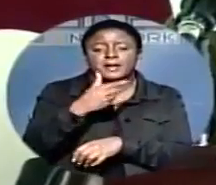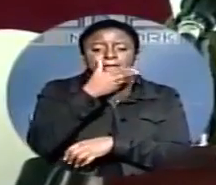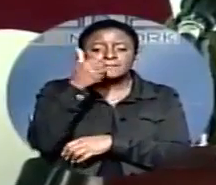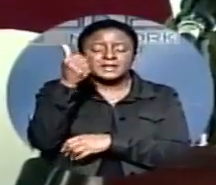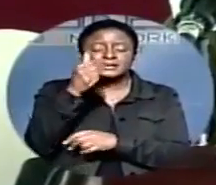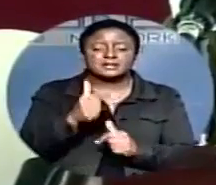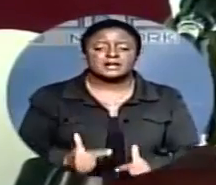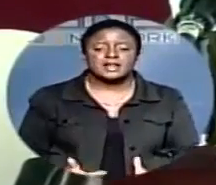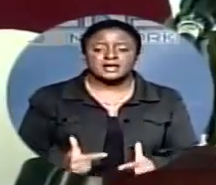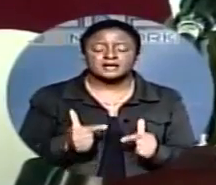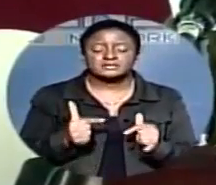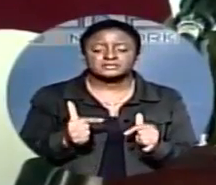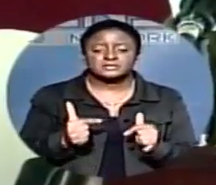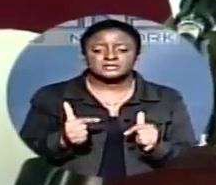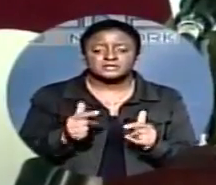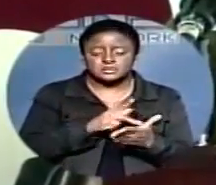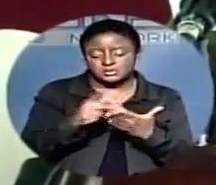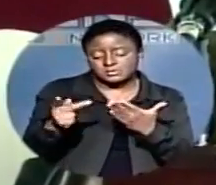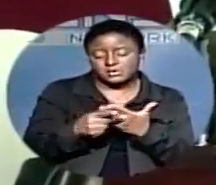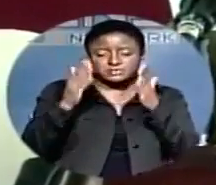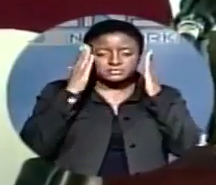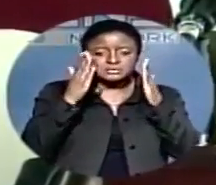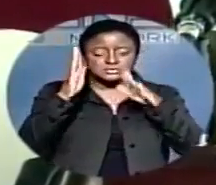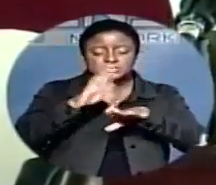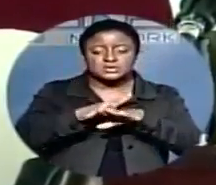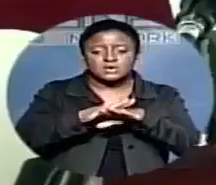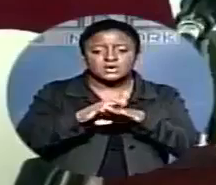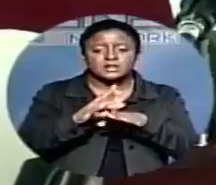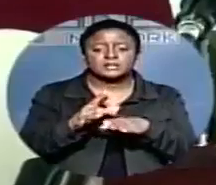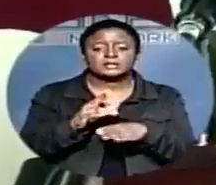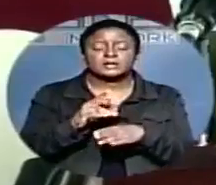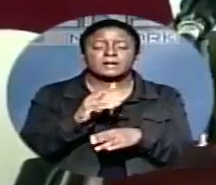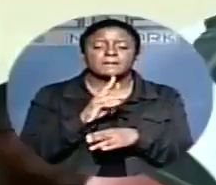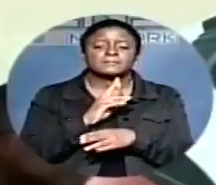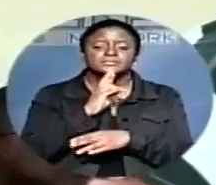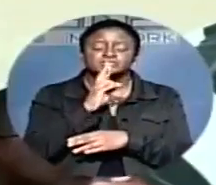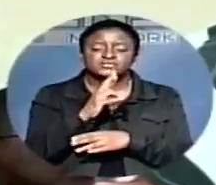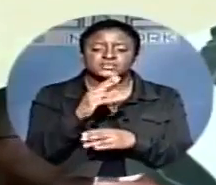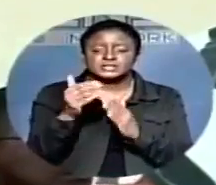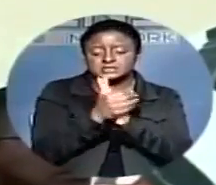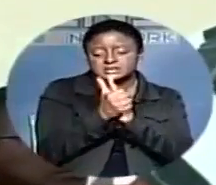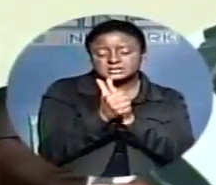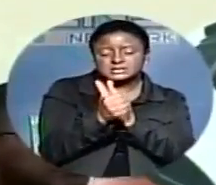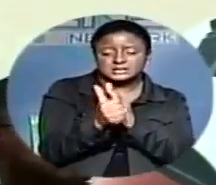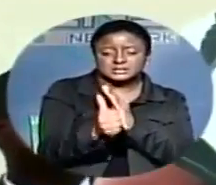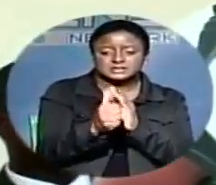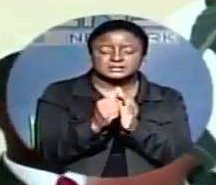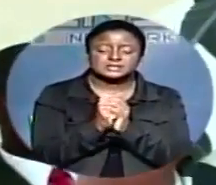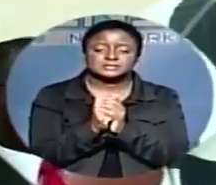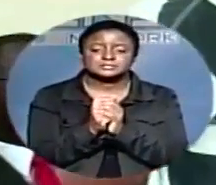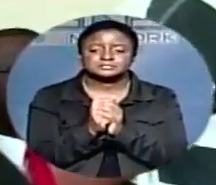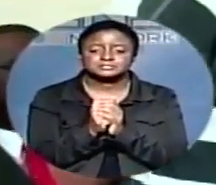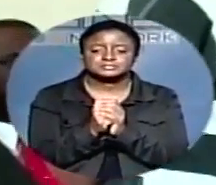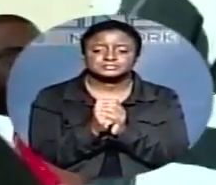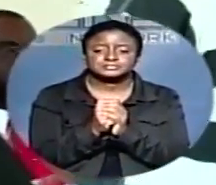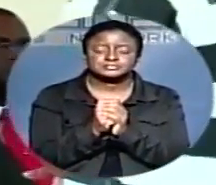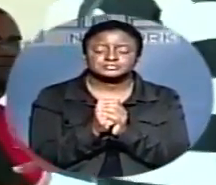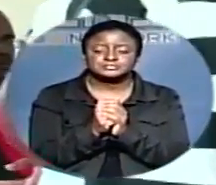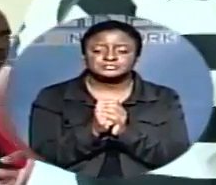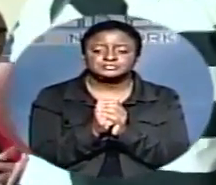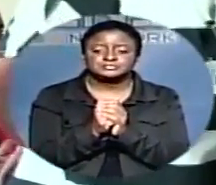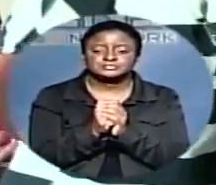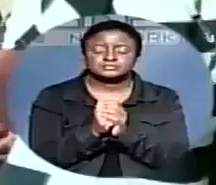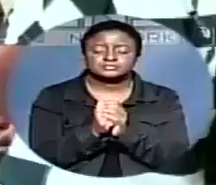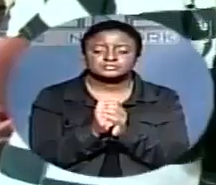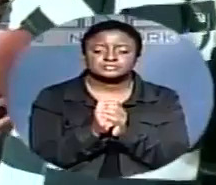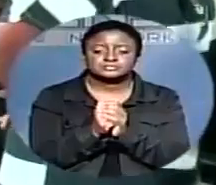on practical skills based on common sense beliefs. I'm so glad I crossed